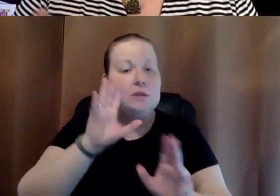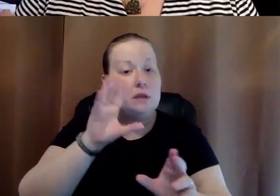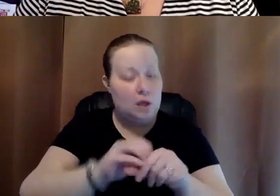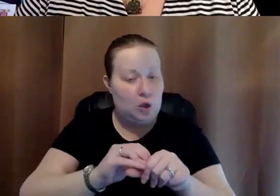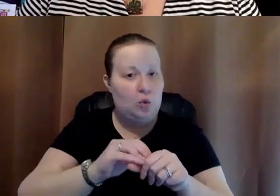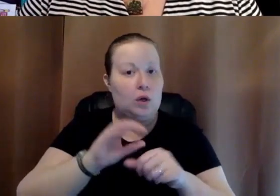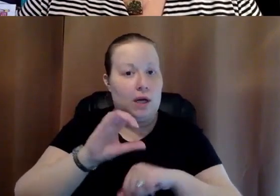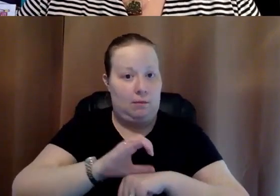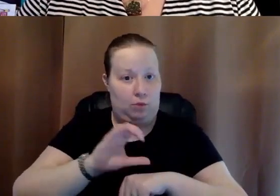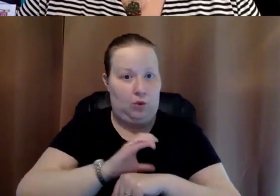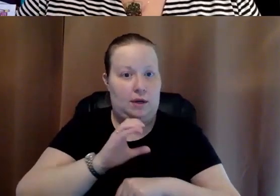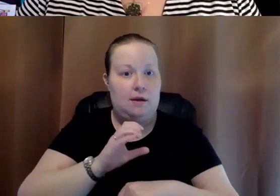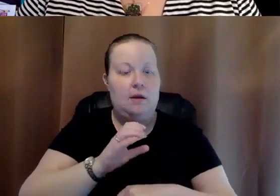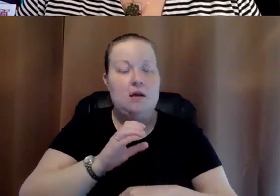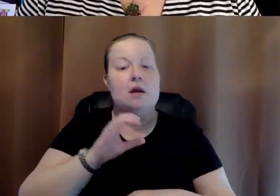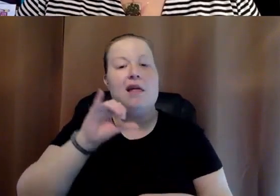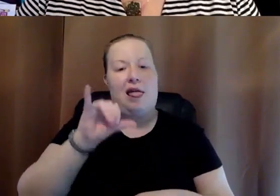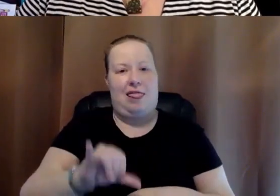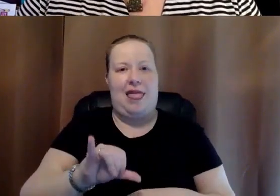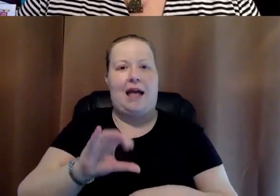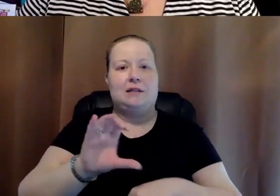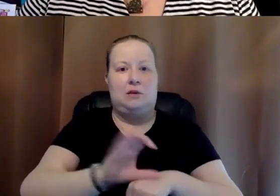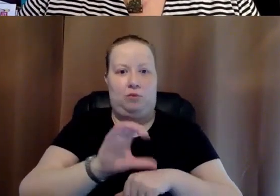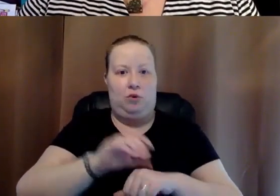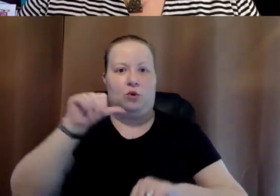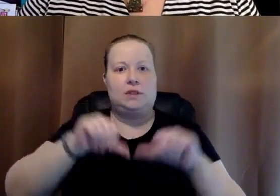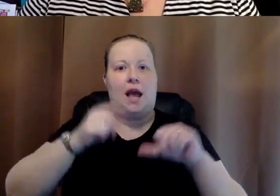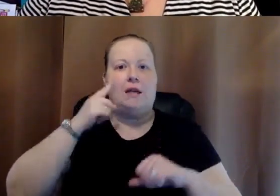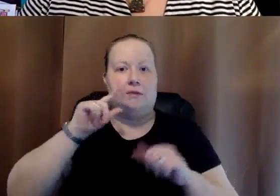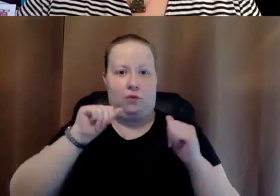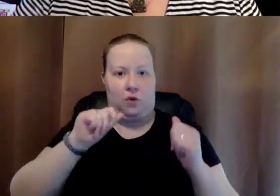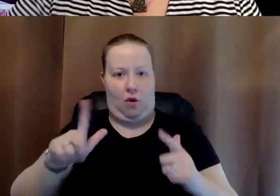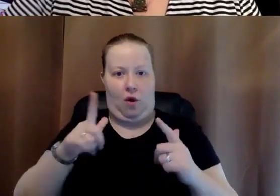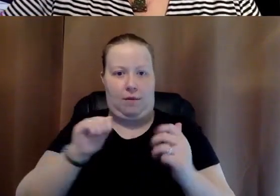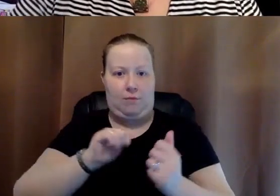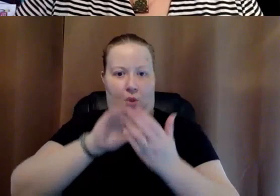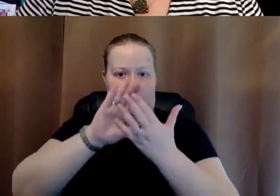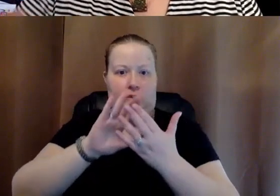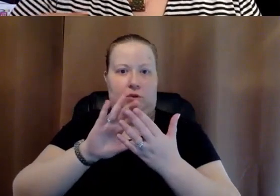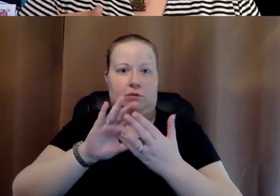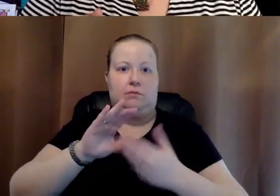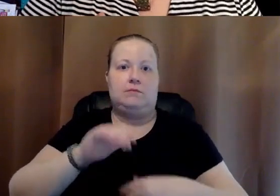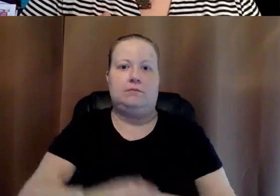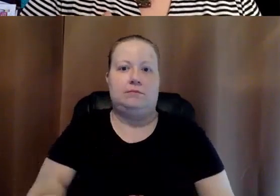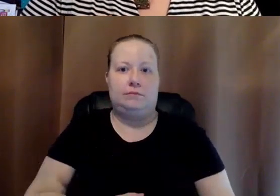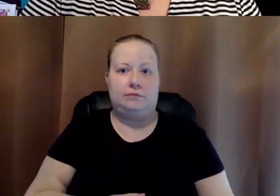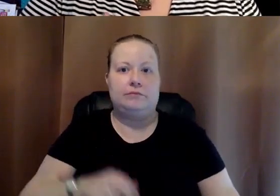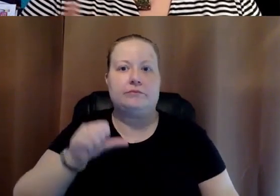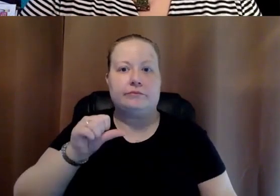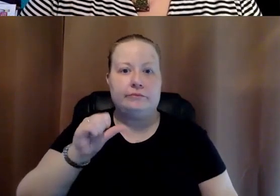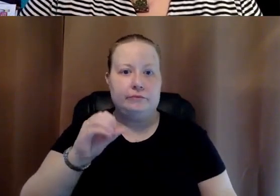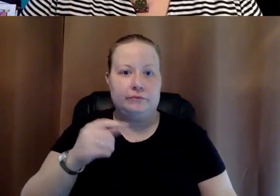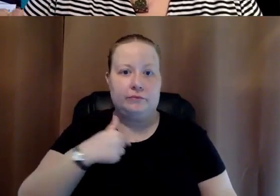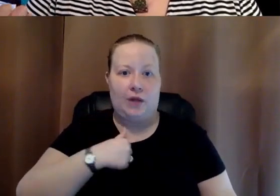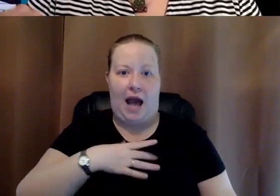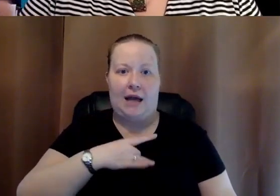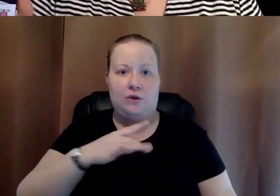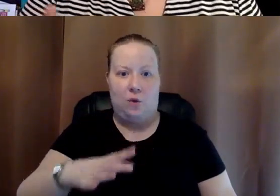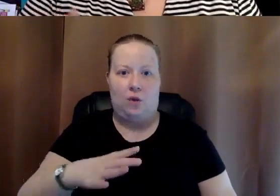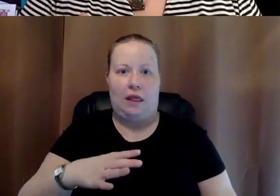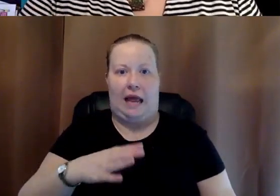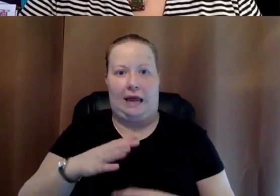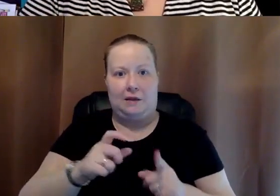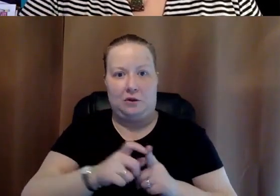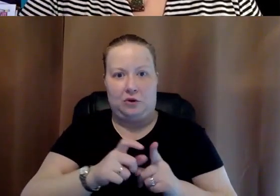that's sort of the computer science for all approach. So I think I really don't like the term coding. I think